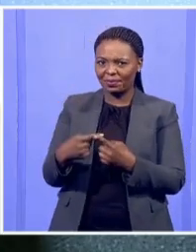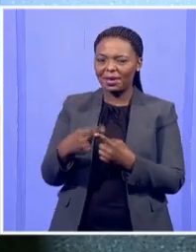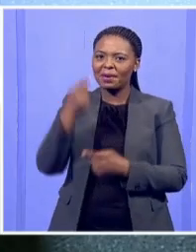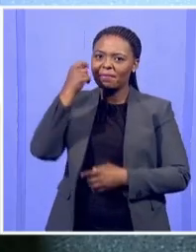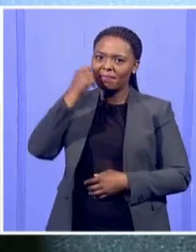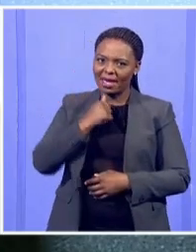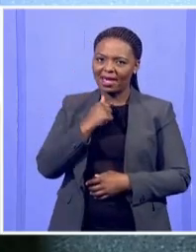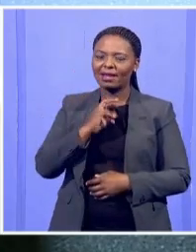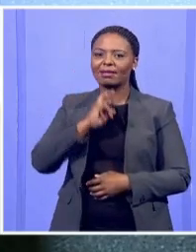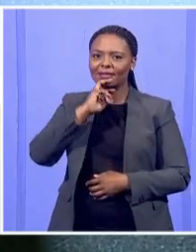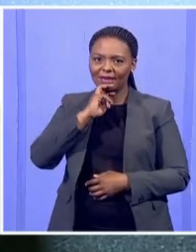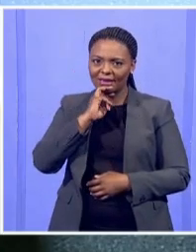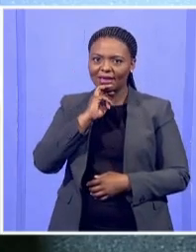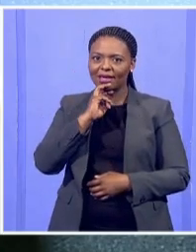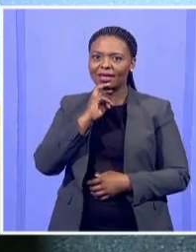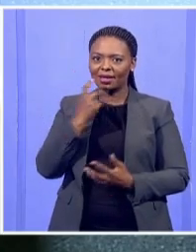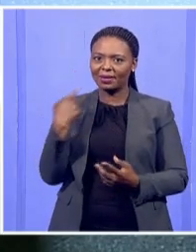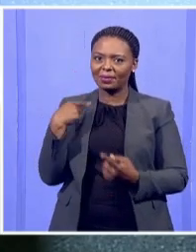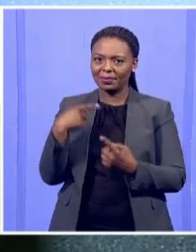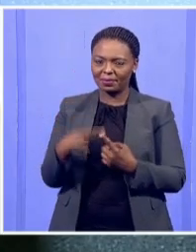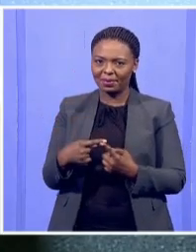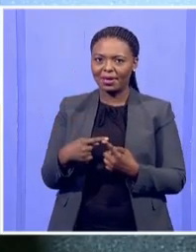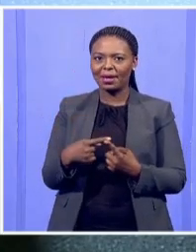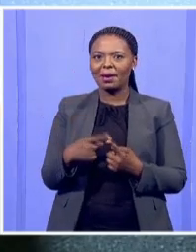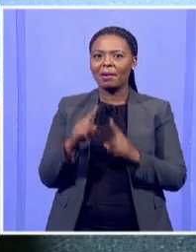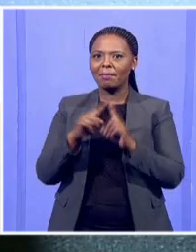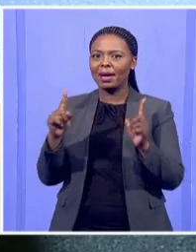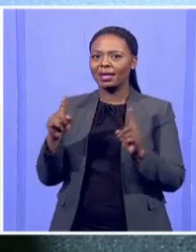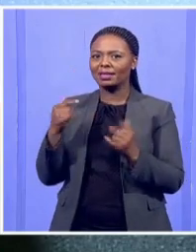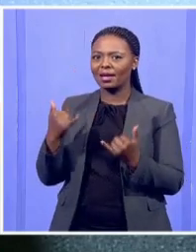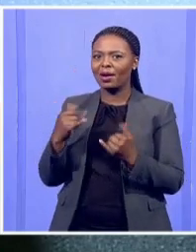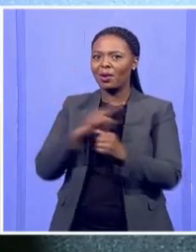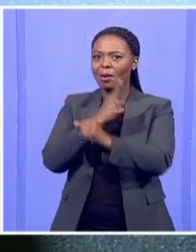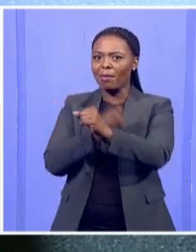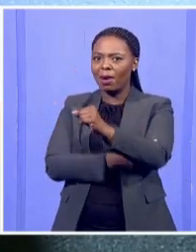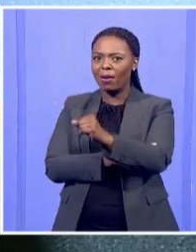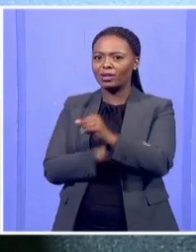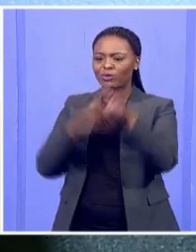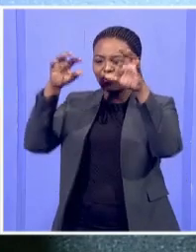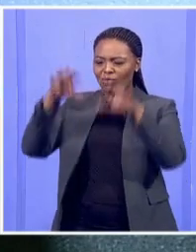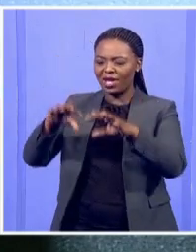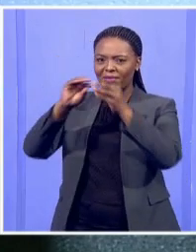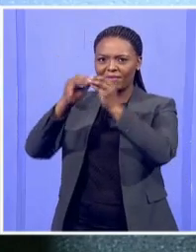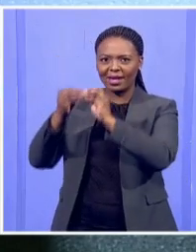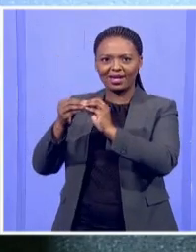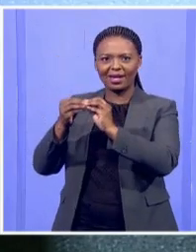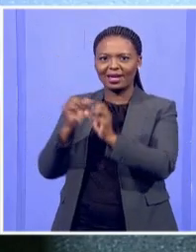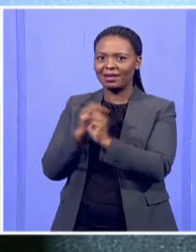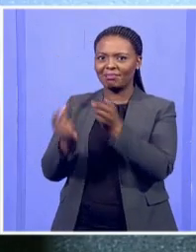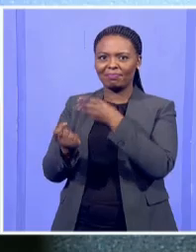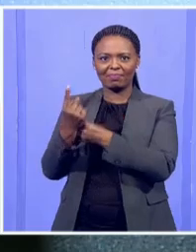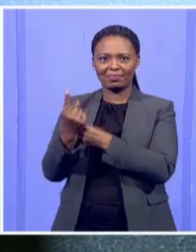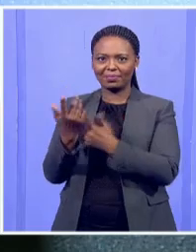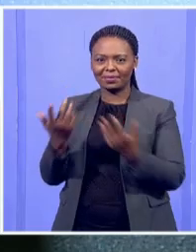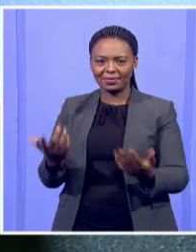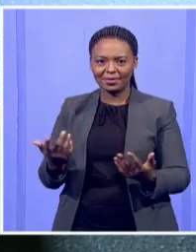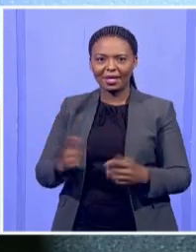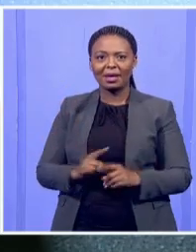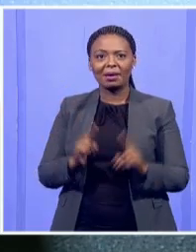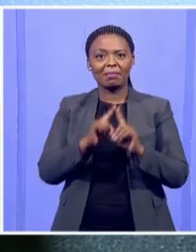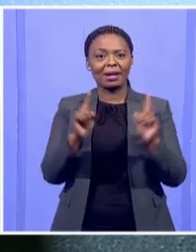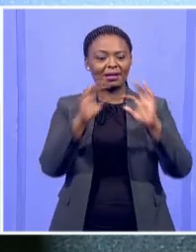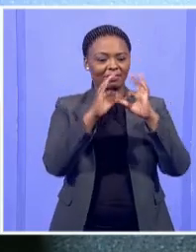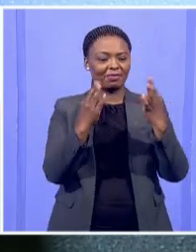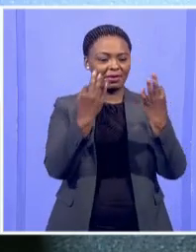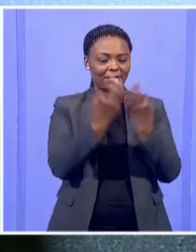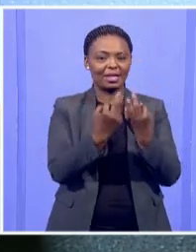that, their powers to make rain have not wavered in any way. But also, family members are saying the rain-making